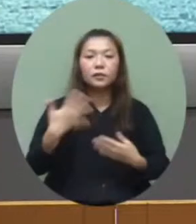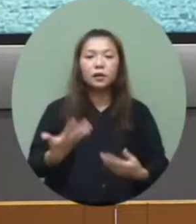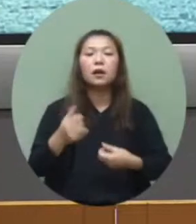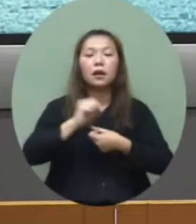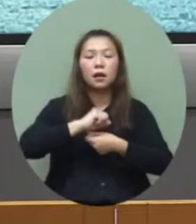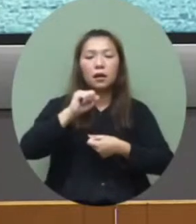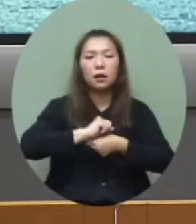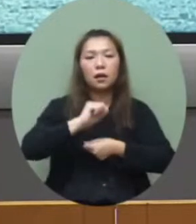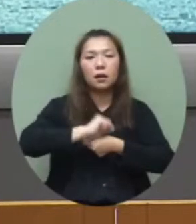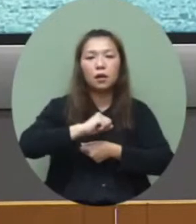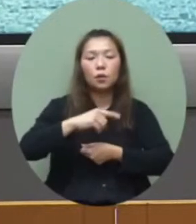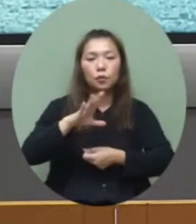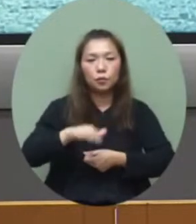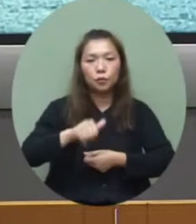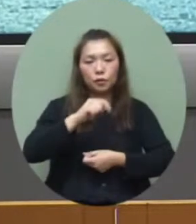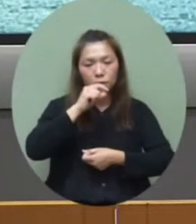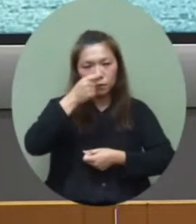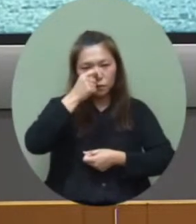the anti-epidemic measures.